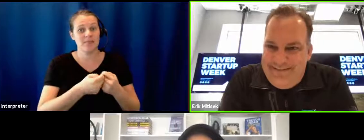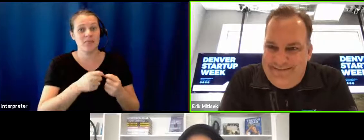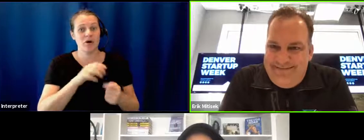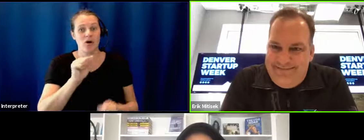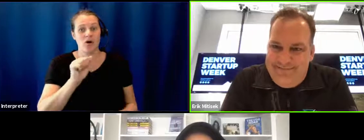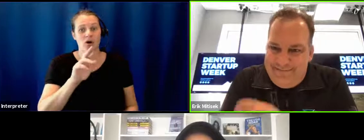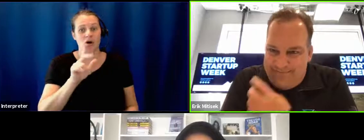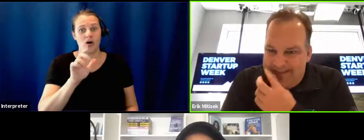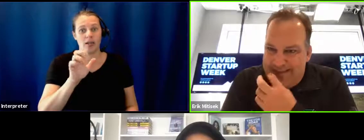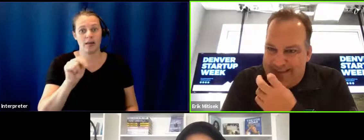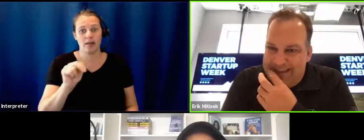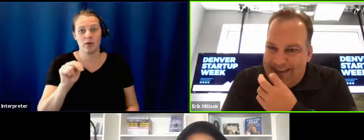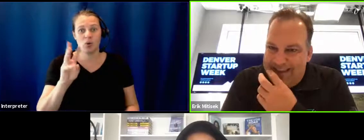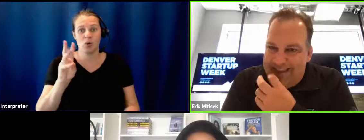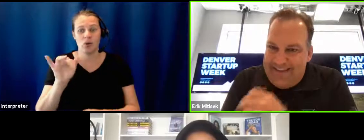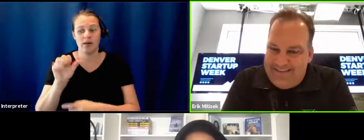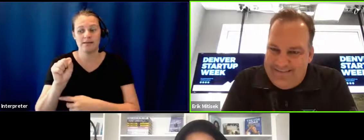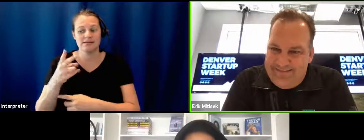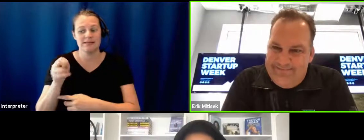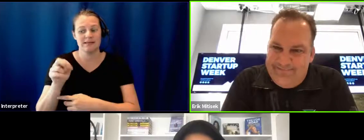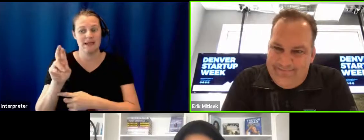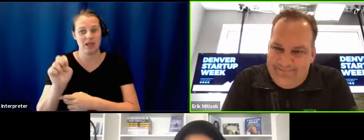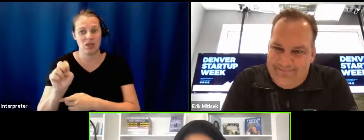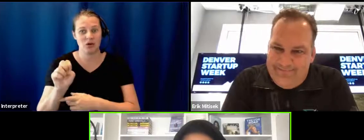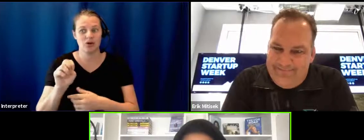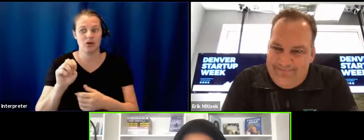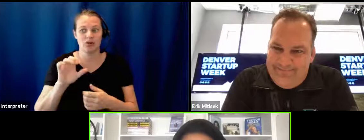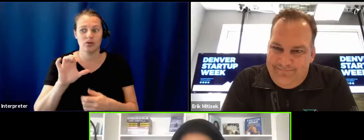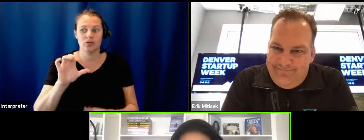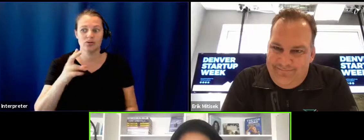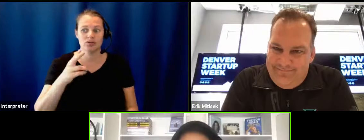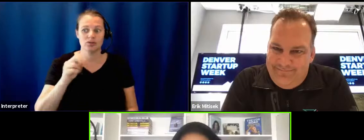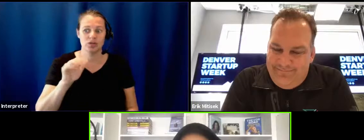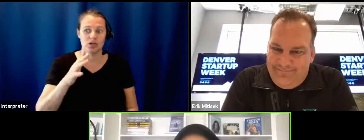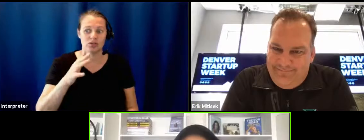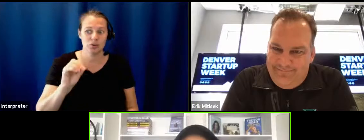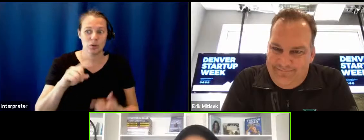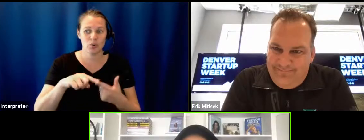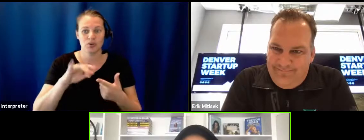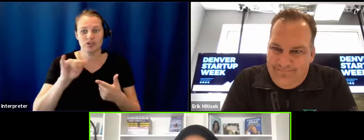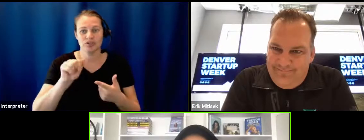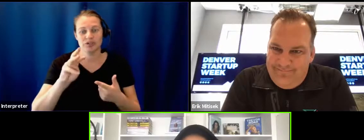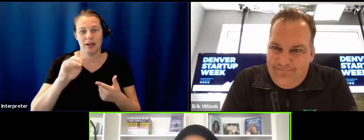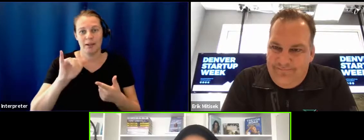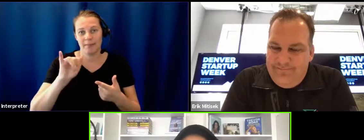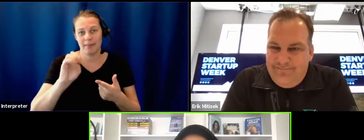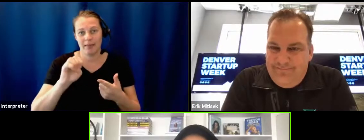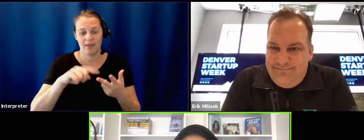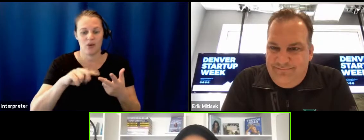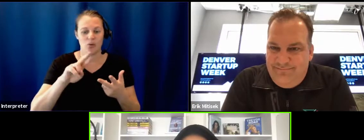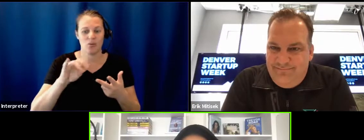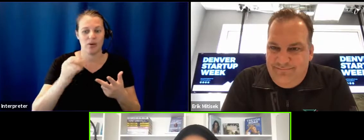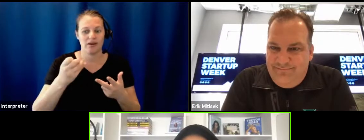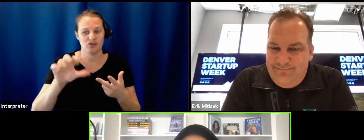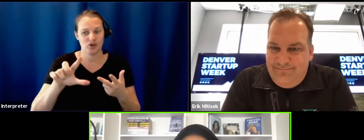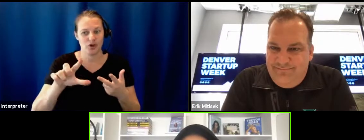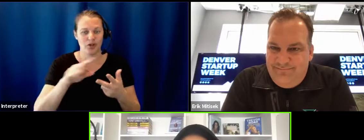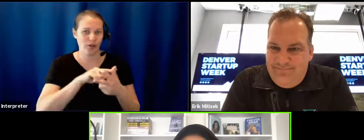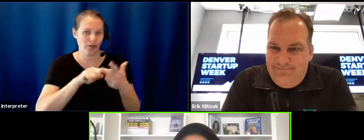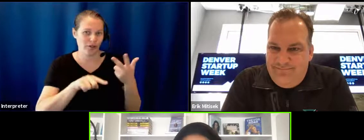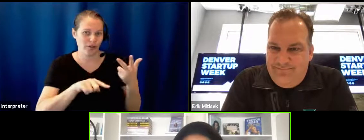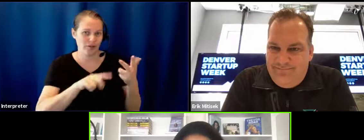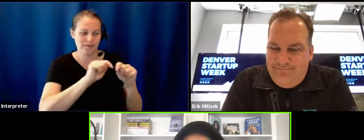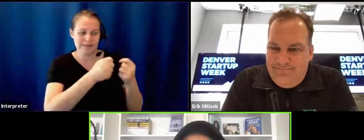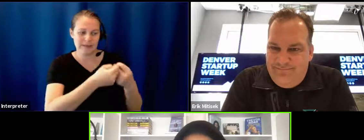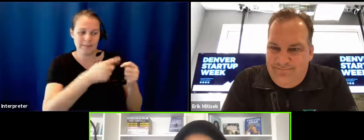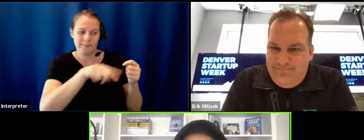Yeah. And, consists of Chacho and Jamie, and Rachel. And they help me, in addition to what the other